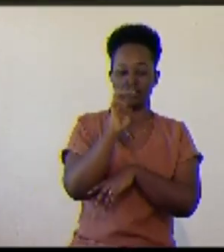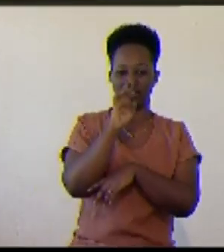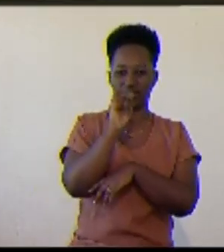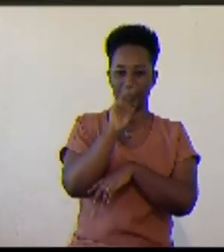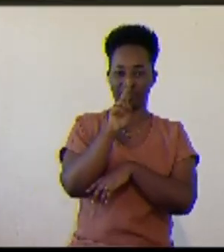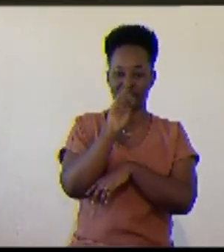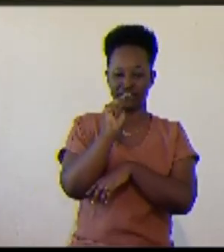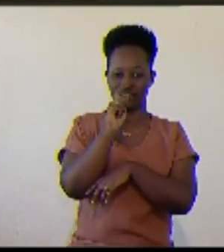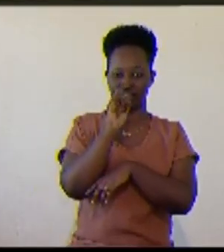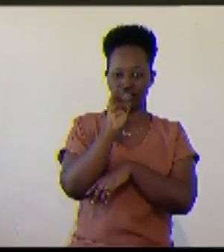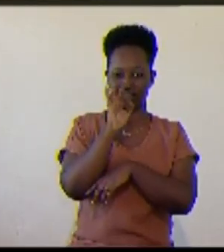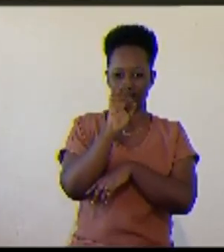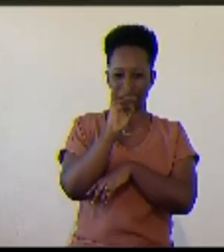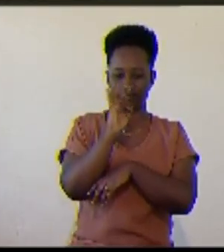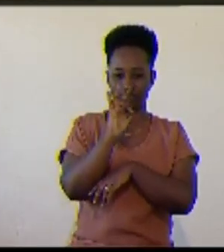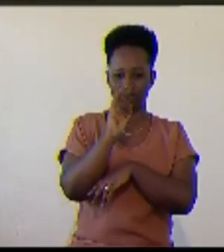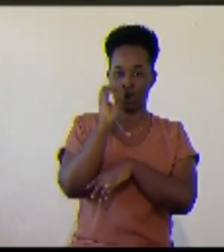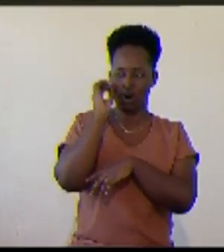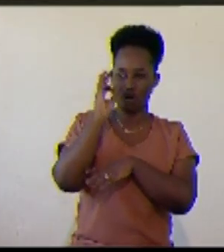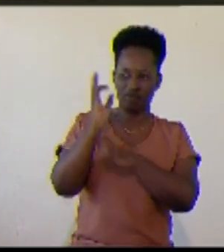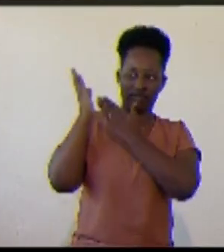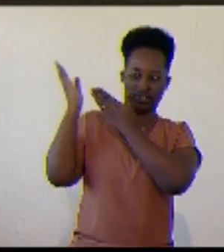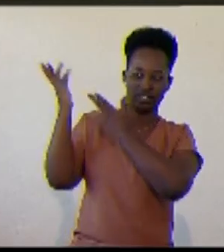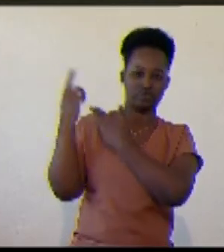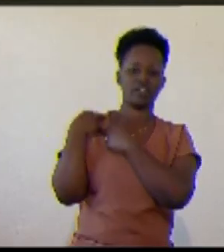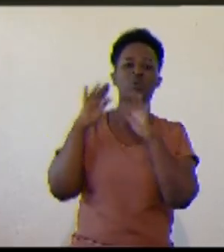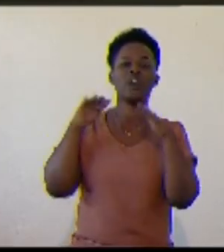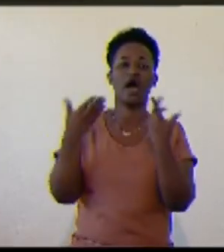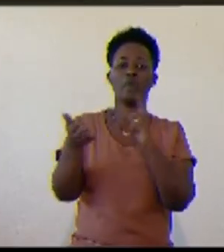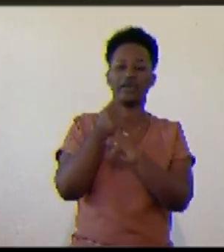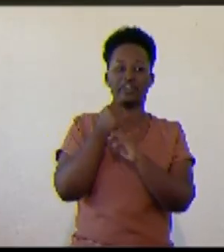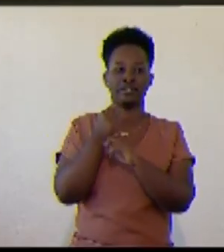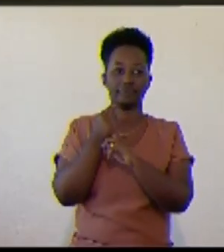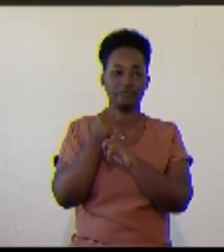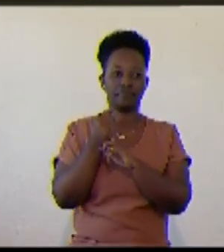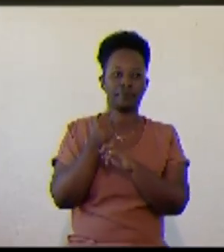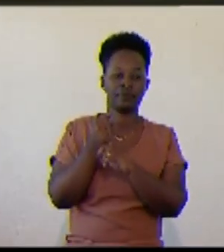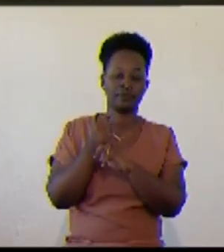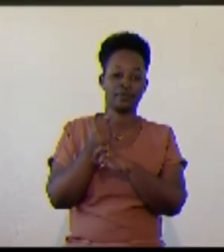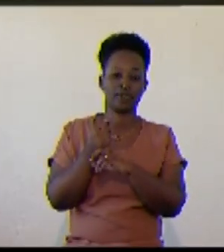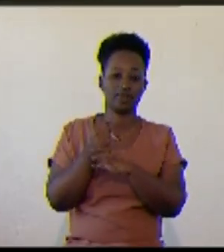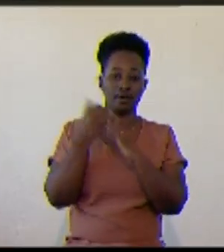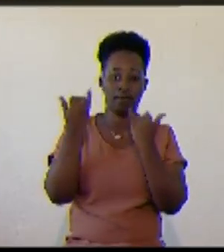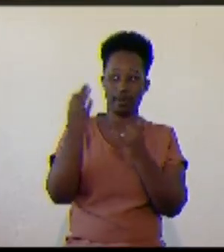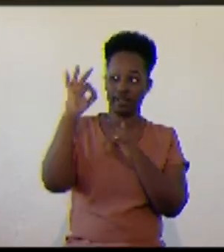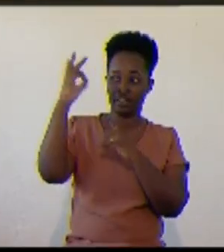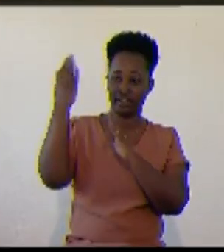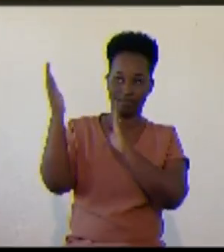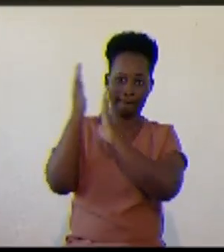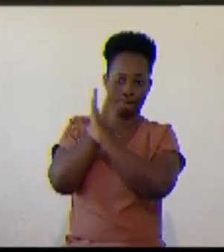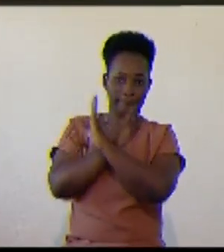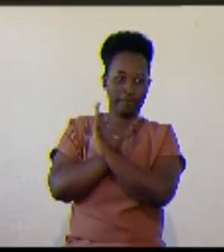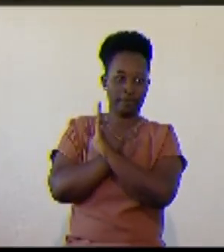our derivative of this function, so the 3, you bring it here. This is our power. You multiply it